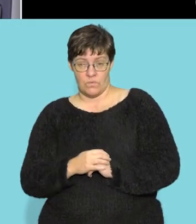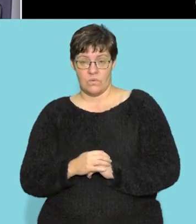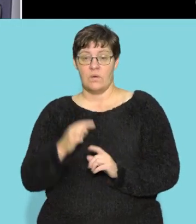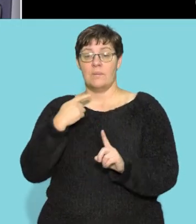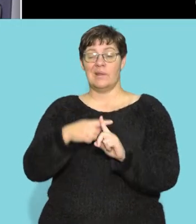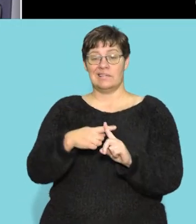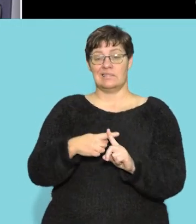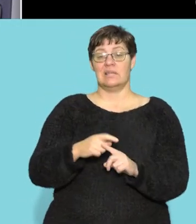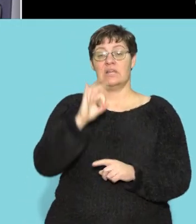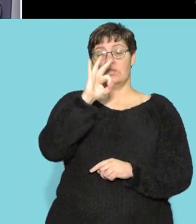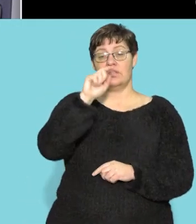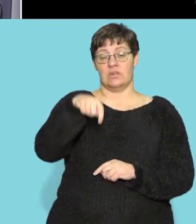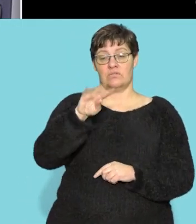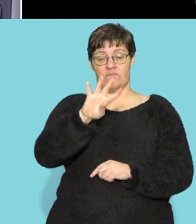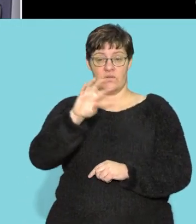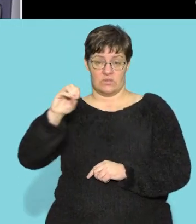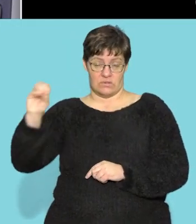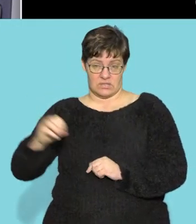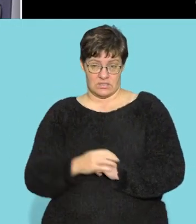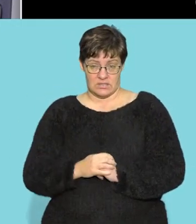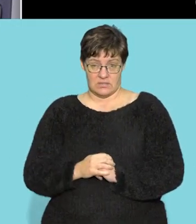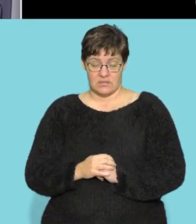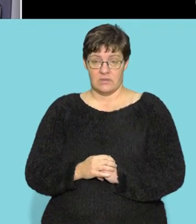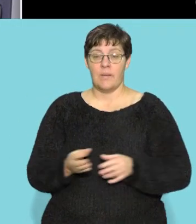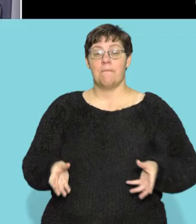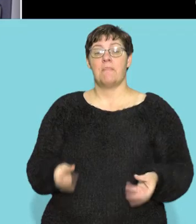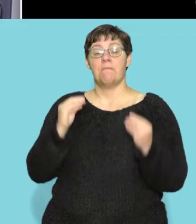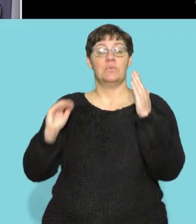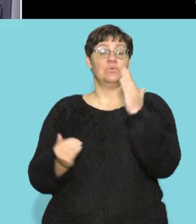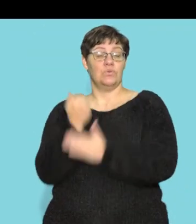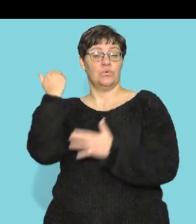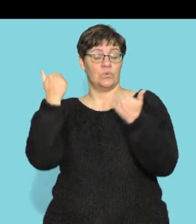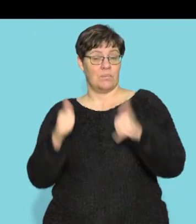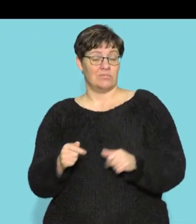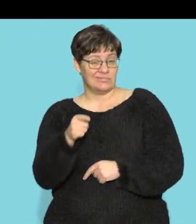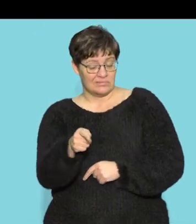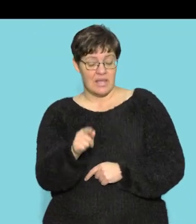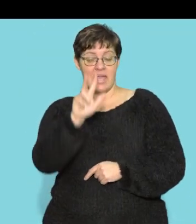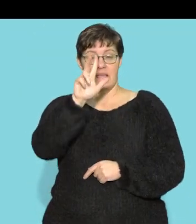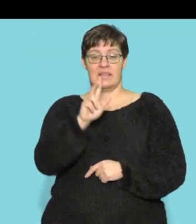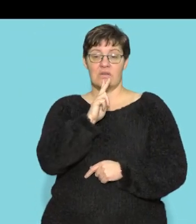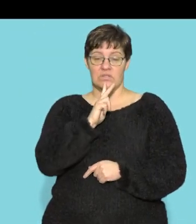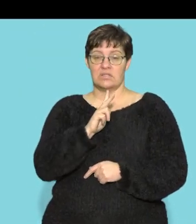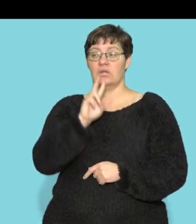plus 3,400, and that gives me my new bank figure of